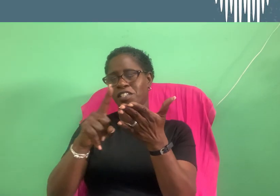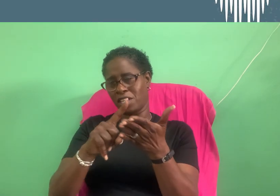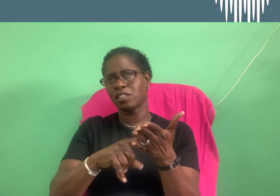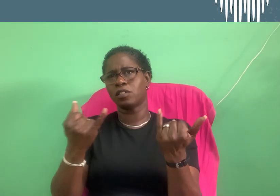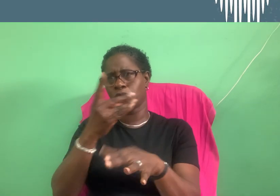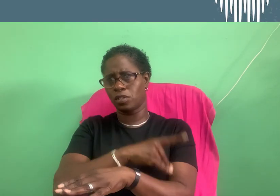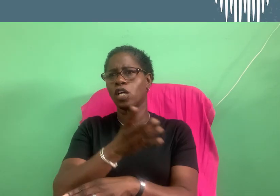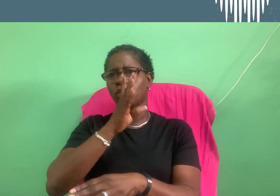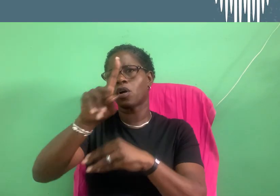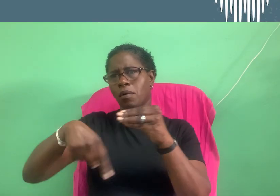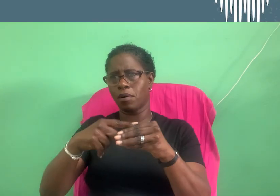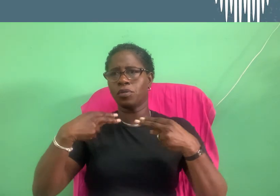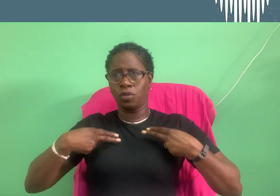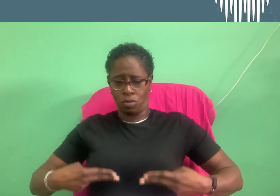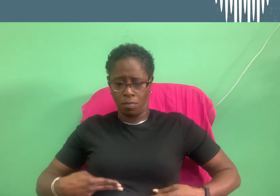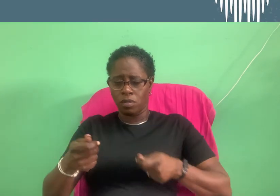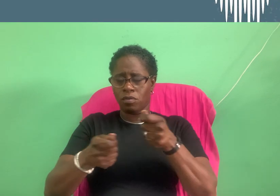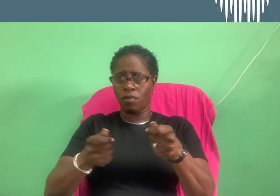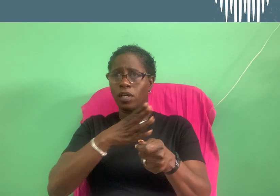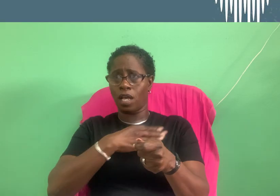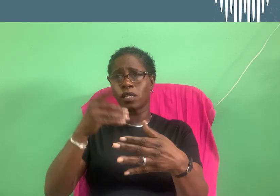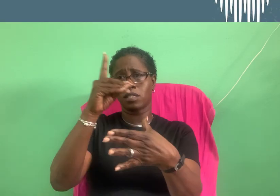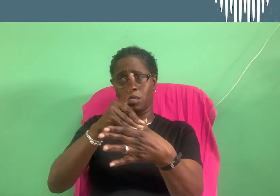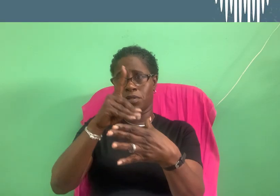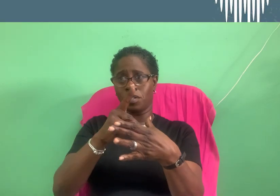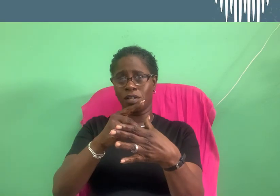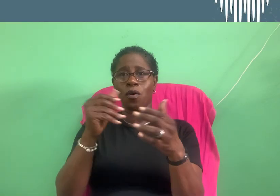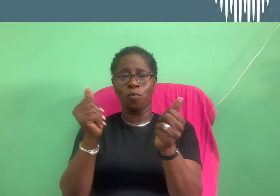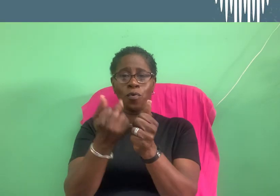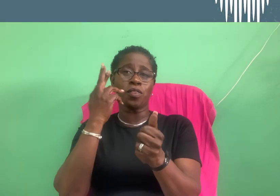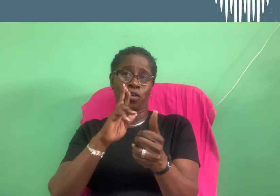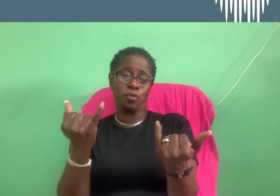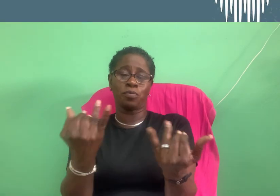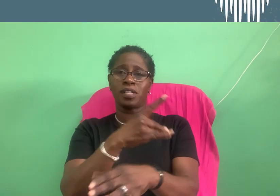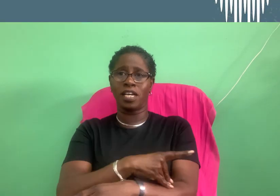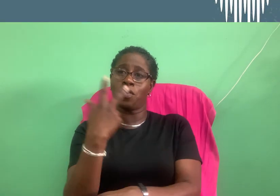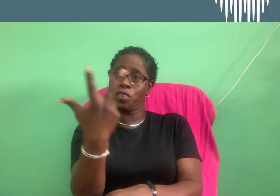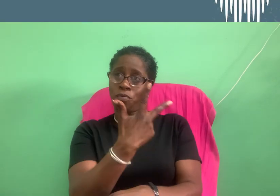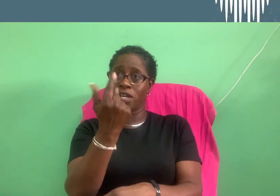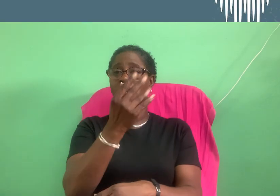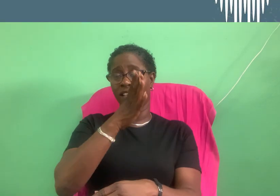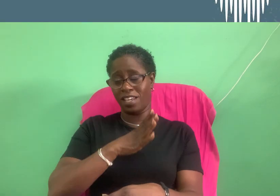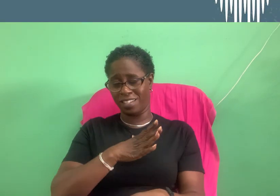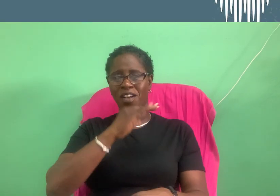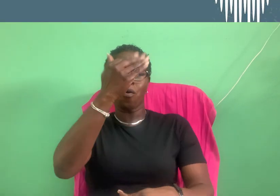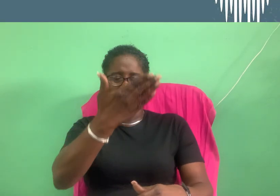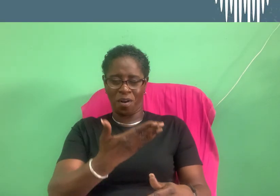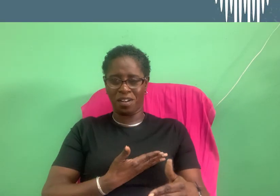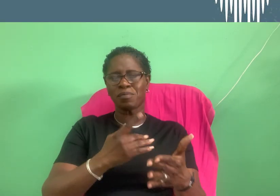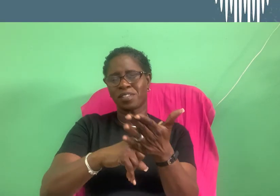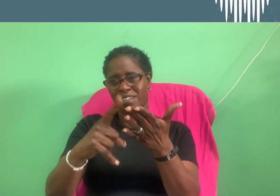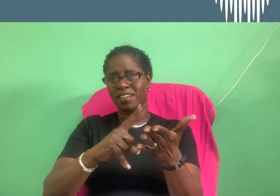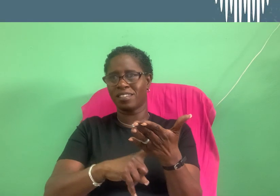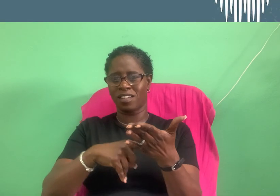human trafficking and disability. I'm joined today by Heather, Haley, and Sarah. Ladies, welcome to Conversations on